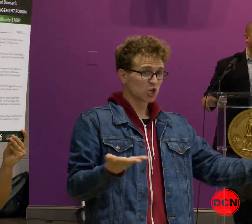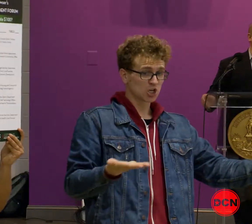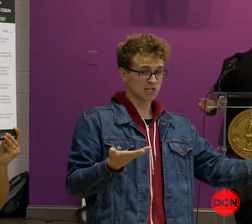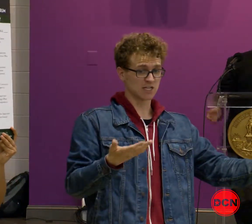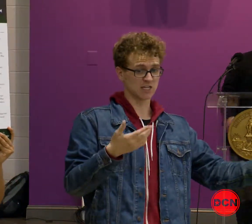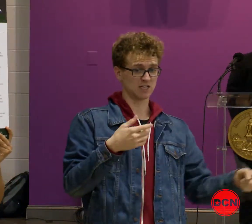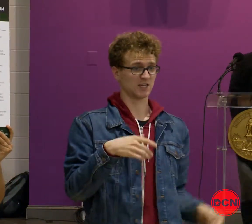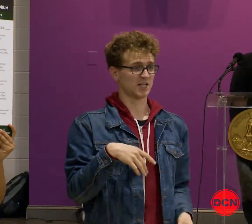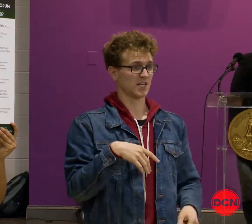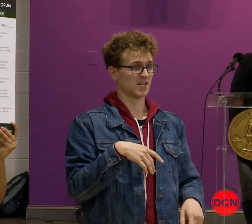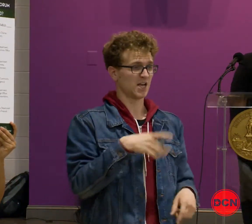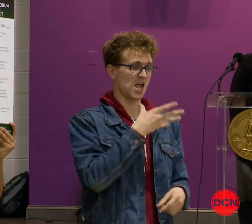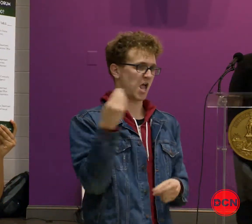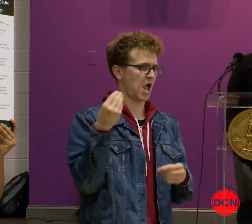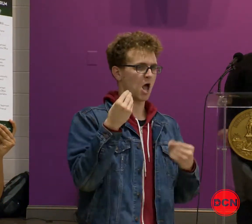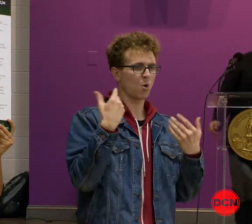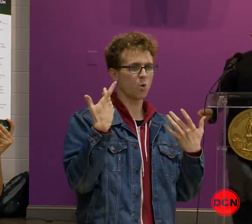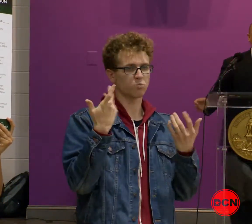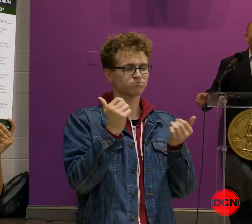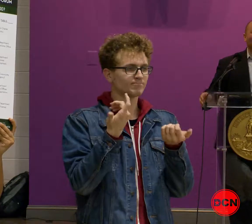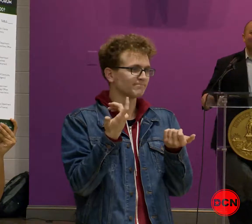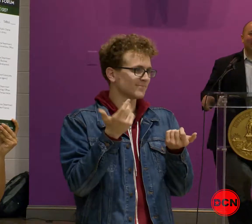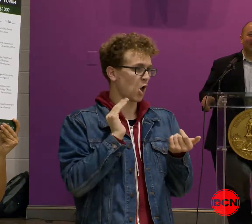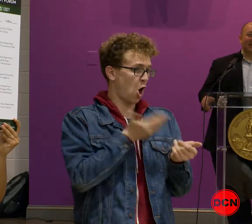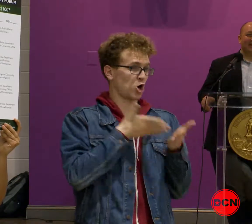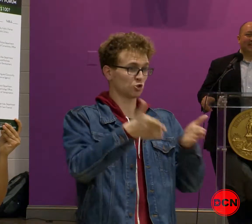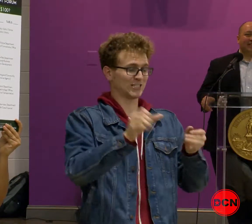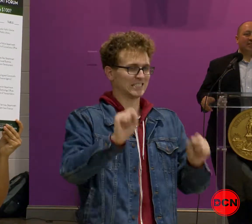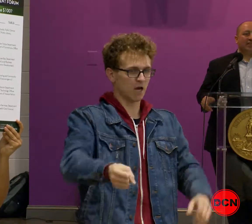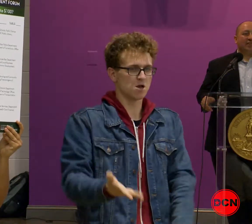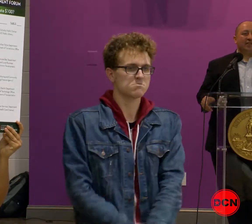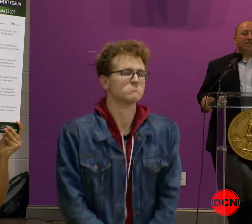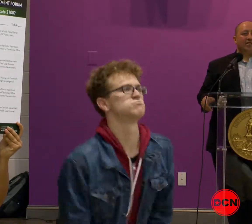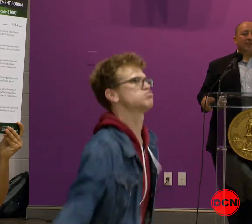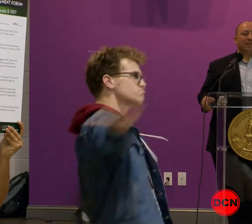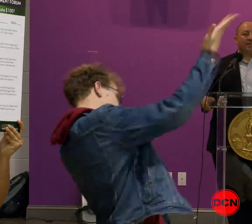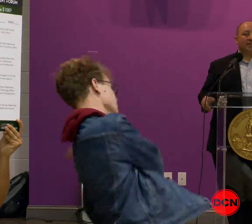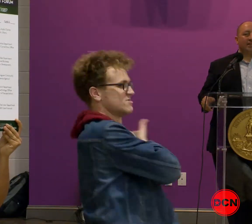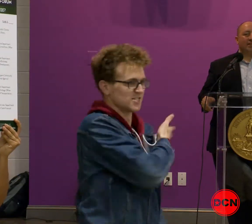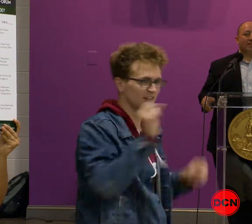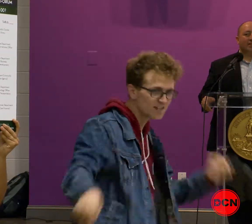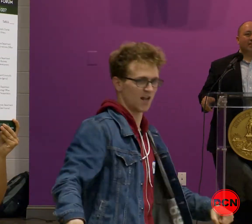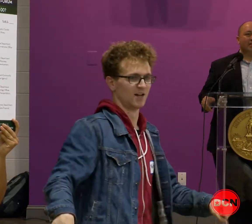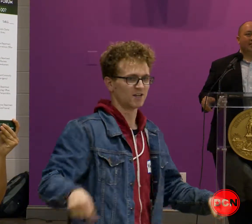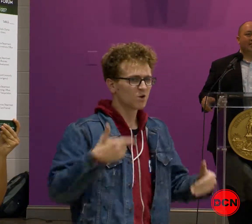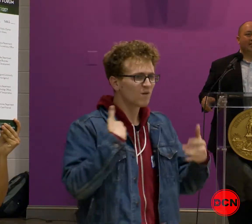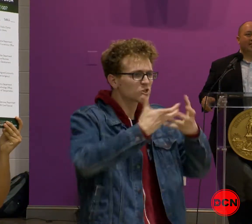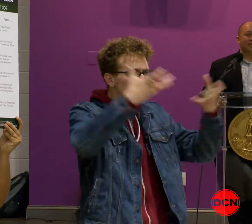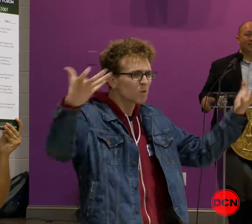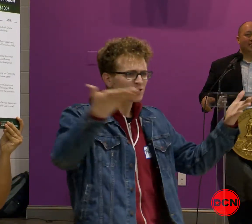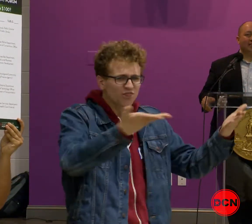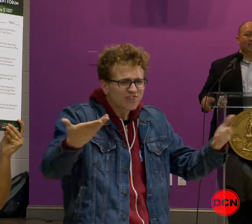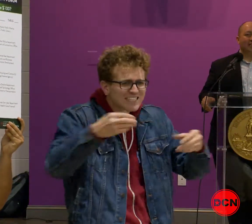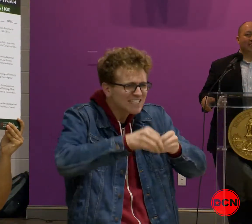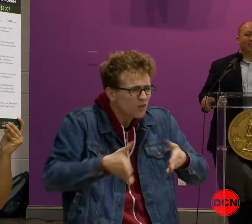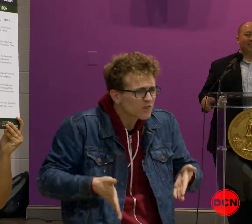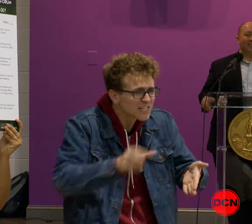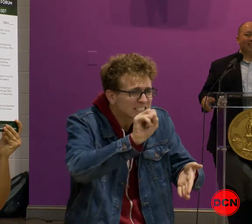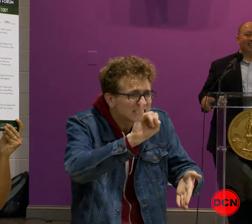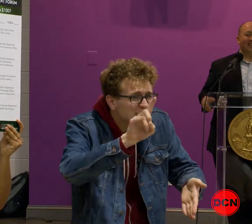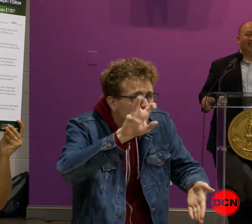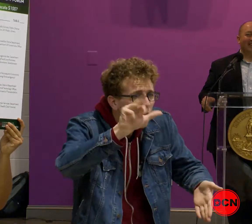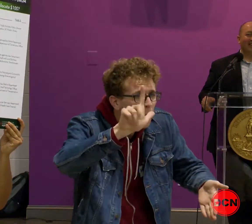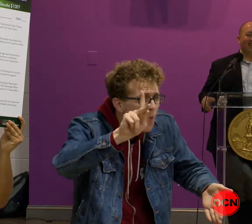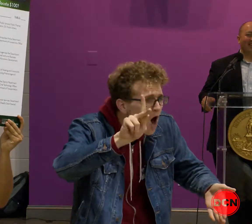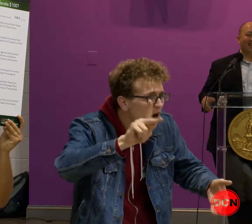For our deaf and blind members here, we have a deaf blind person here, and our streets can be vastly improved. And